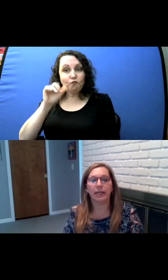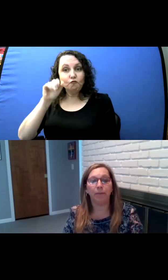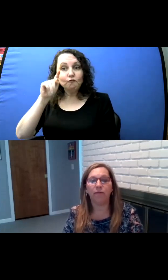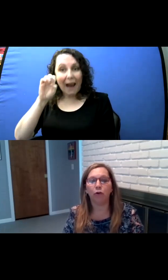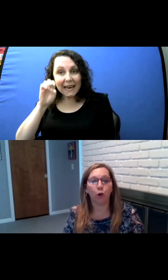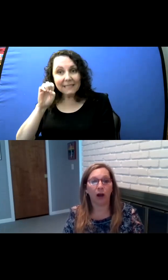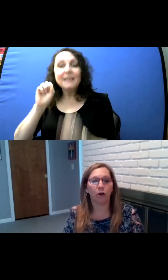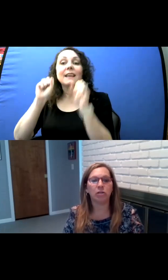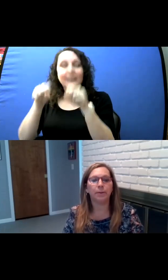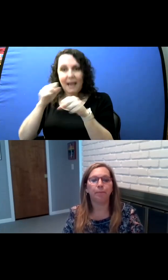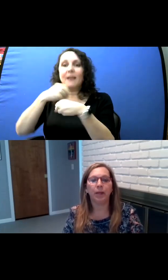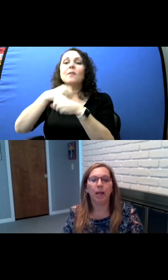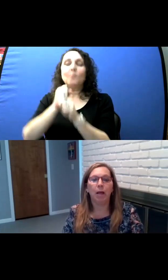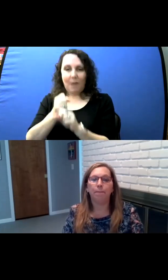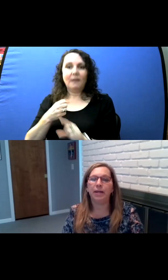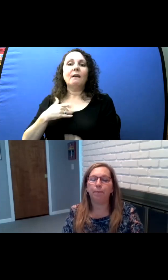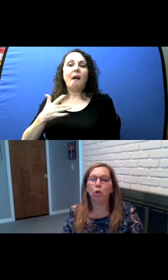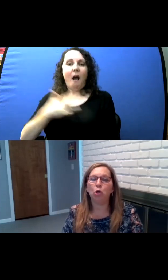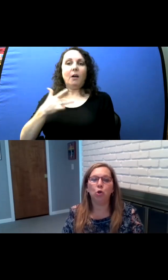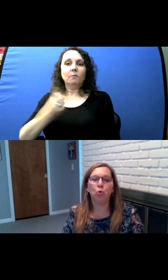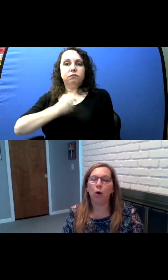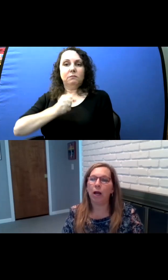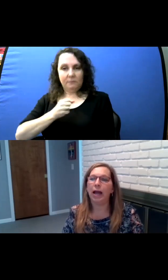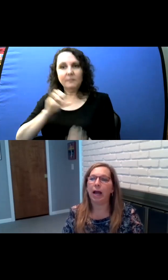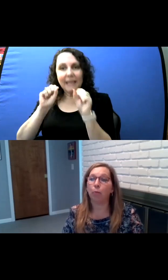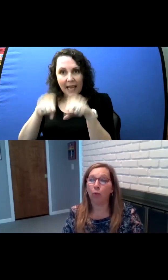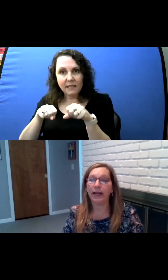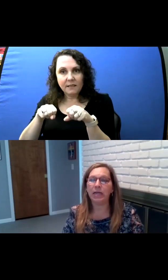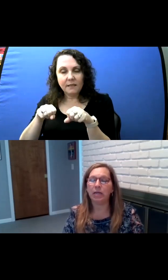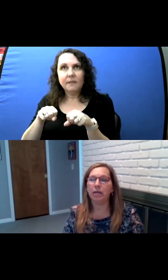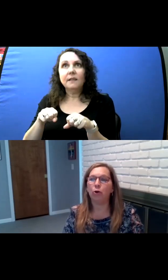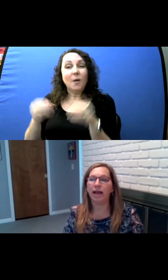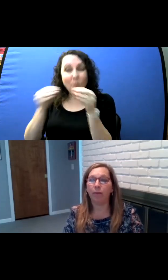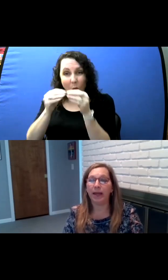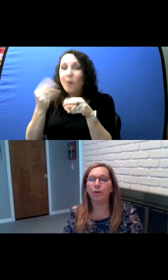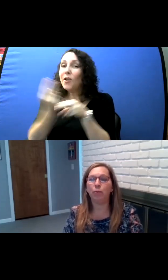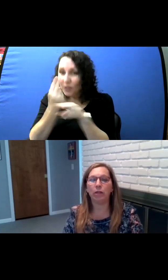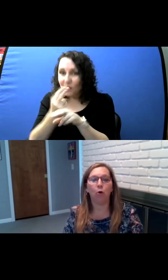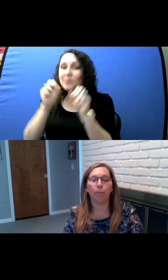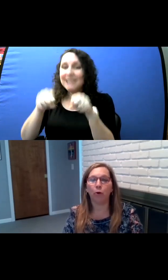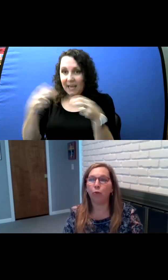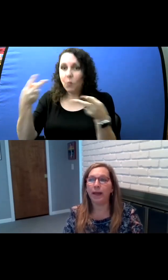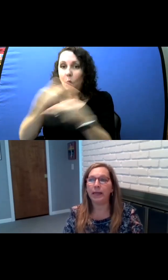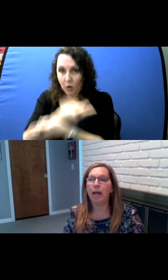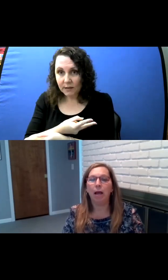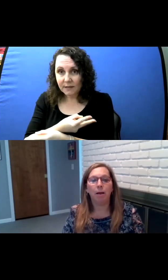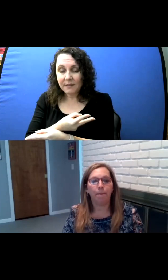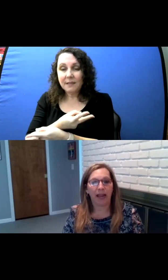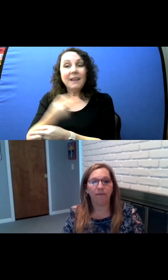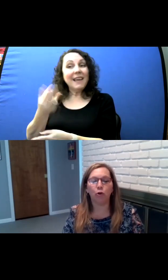dangerous it can be for your heart. People who are pregnant could have a baby with a lower birth